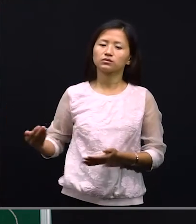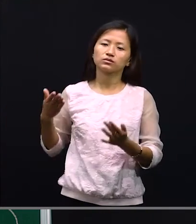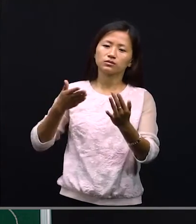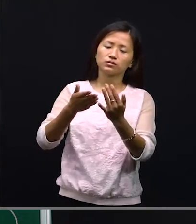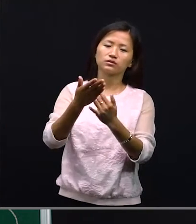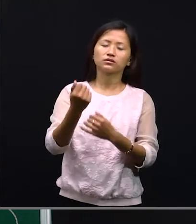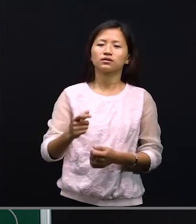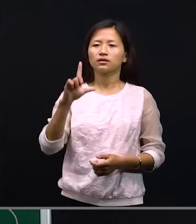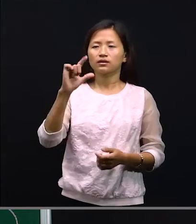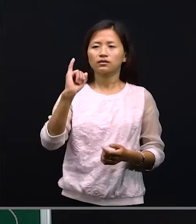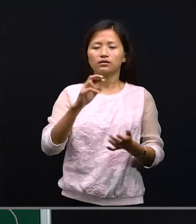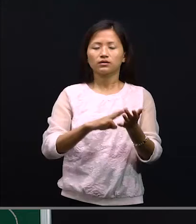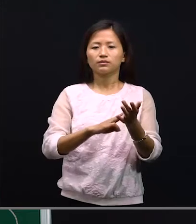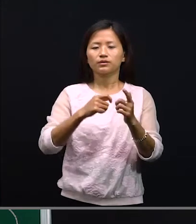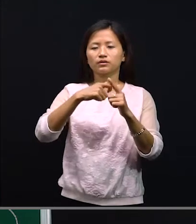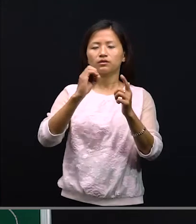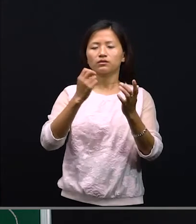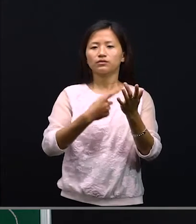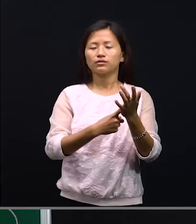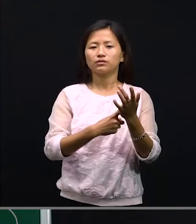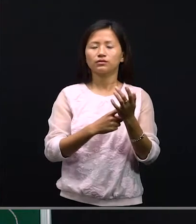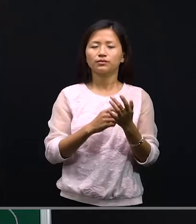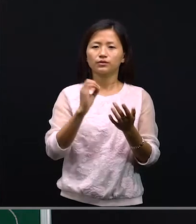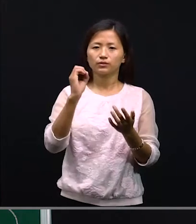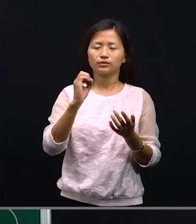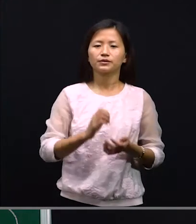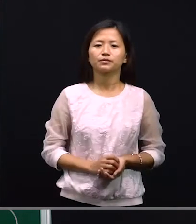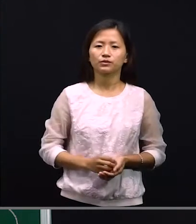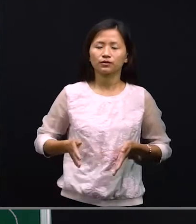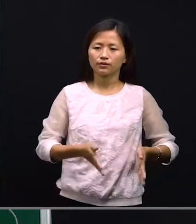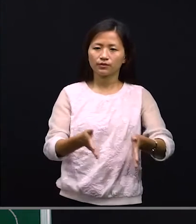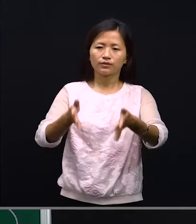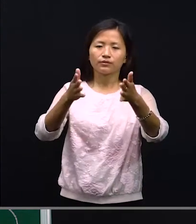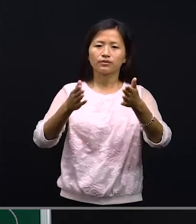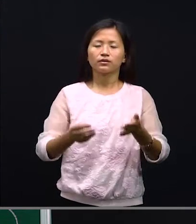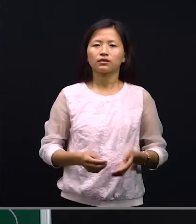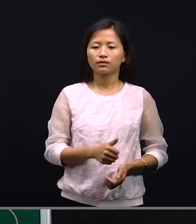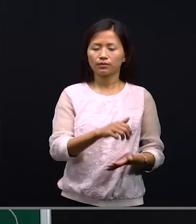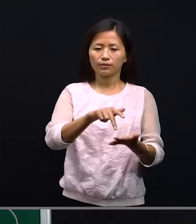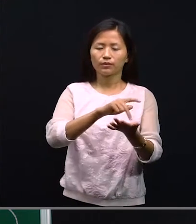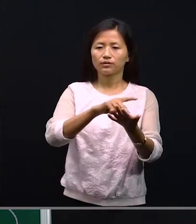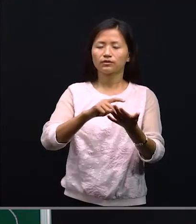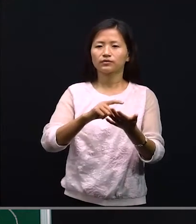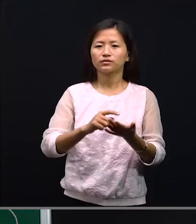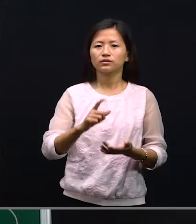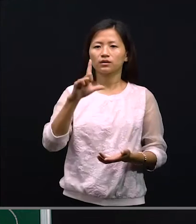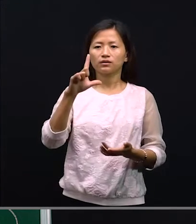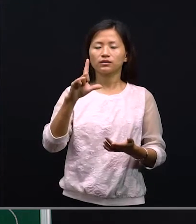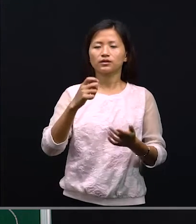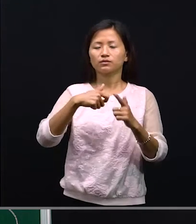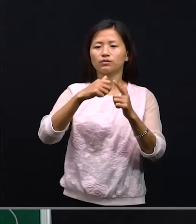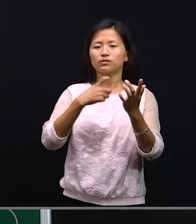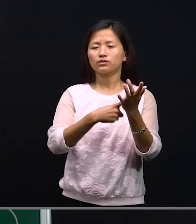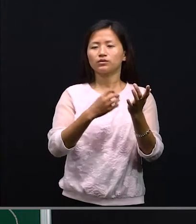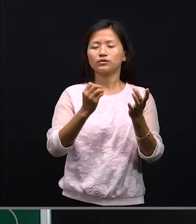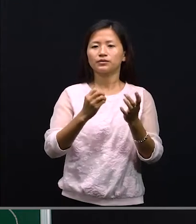the Likimro River. All right, so apart from the snow, apart from the melted snow of the Likimro River, there